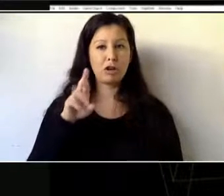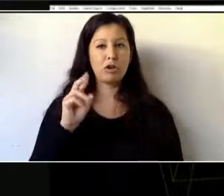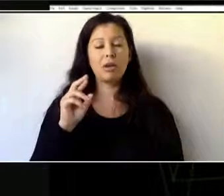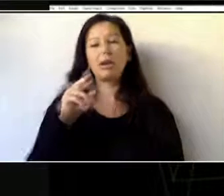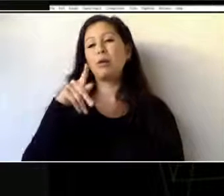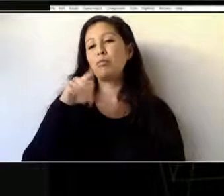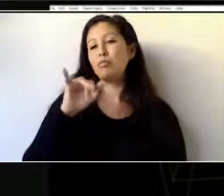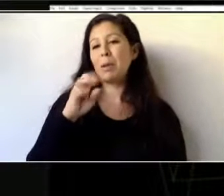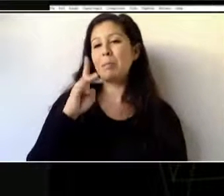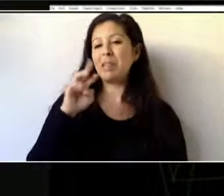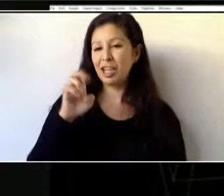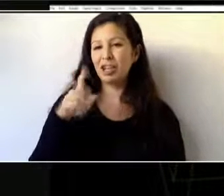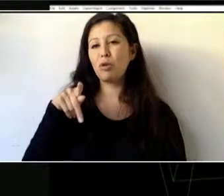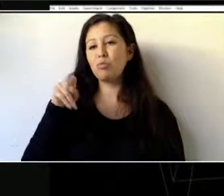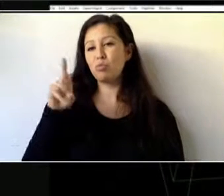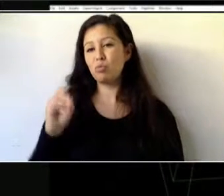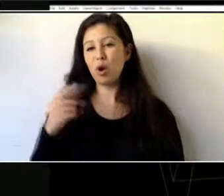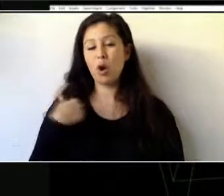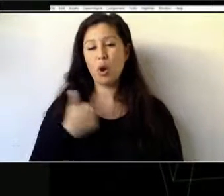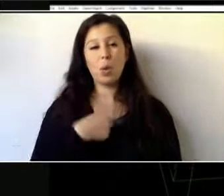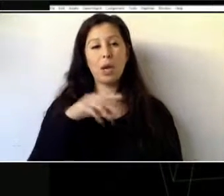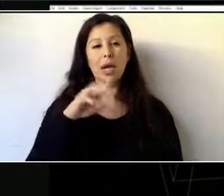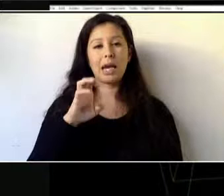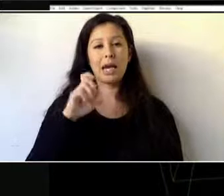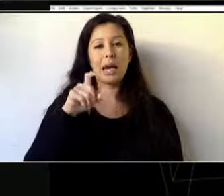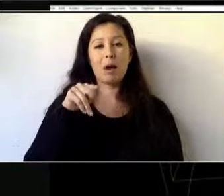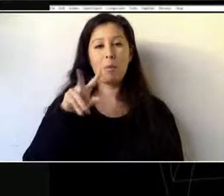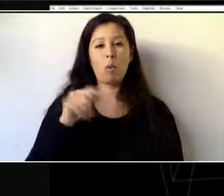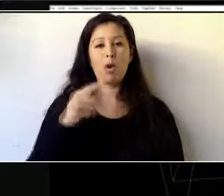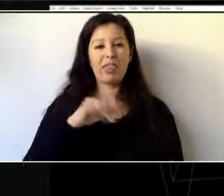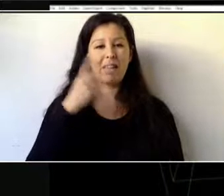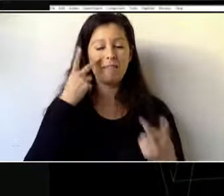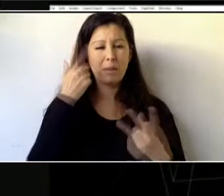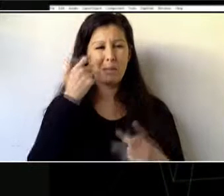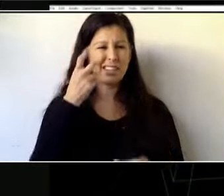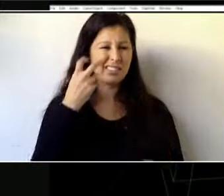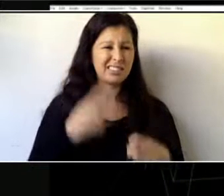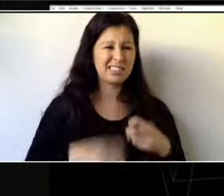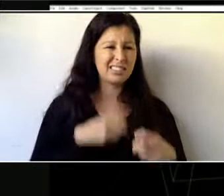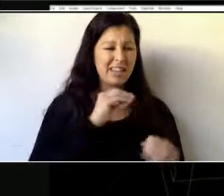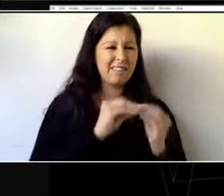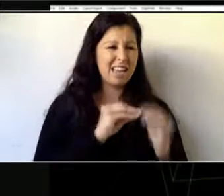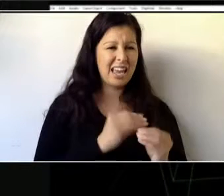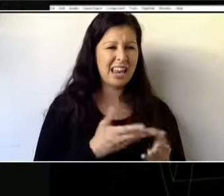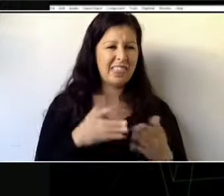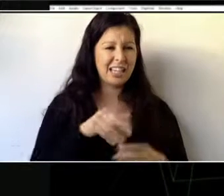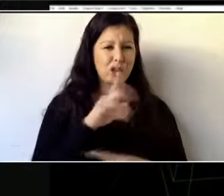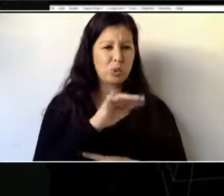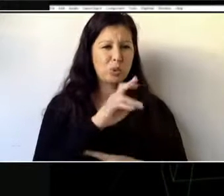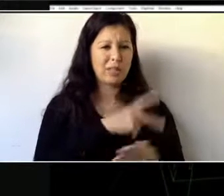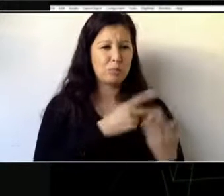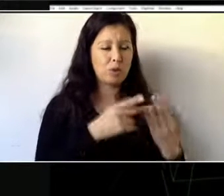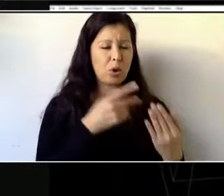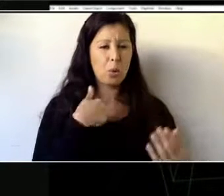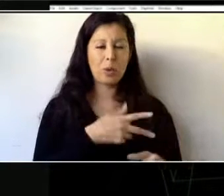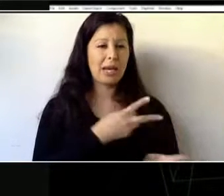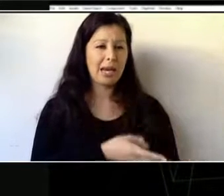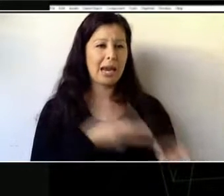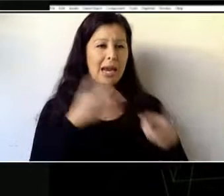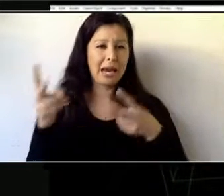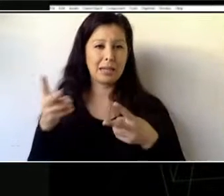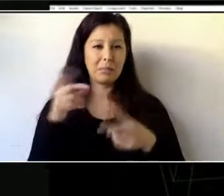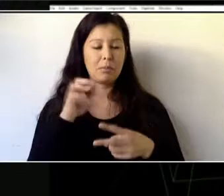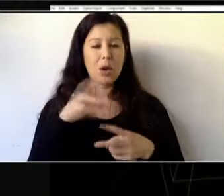And then we exported the visuals, just because it's hard to edit things in Unity. We export the visuals and mapped the visuals